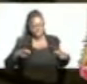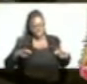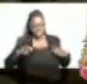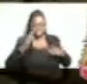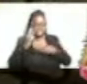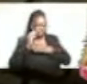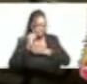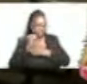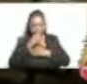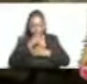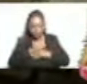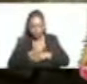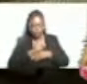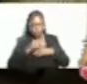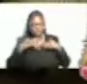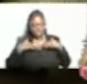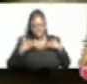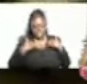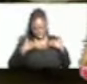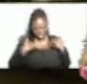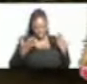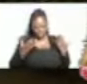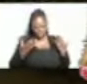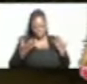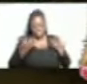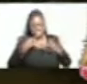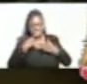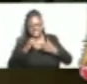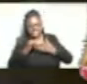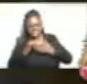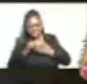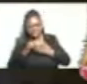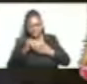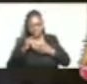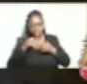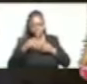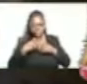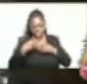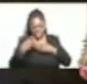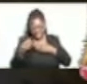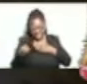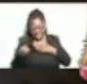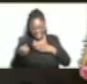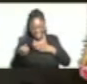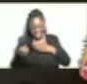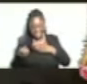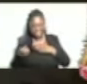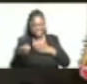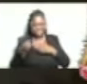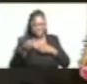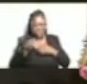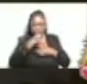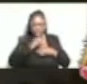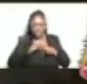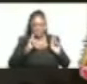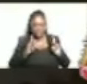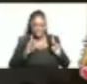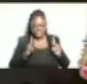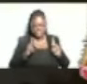young, old, and young at heart. This is what happens when you leave a grown person with ADD,